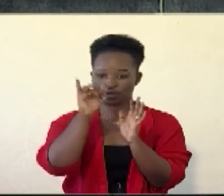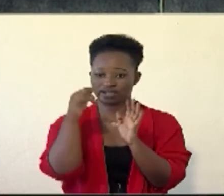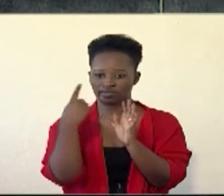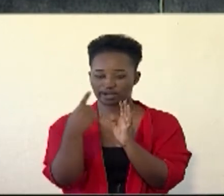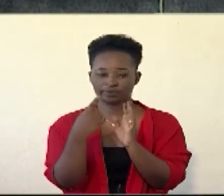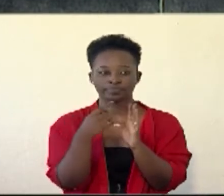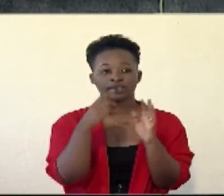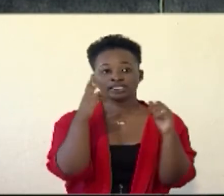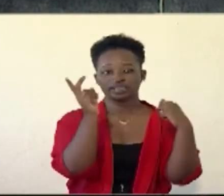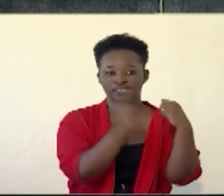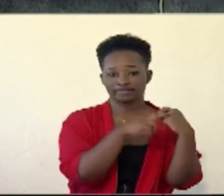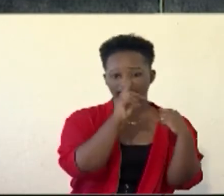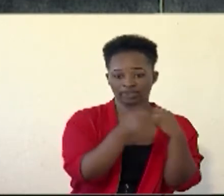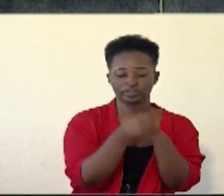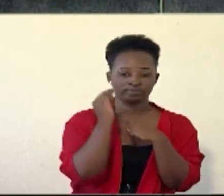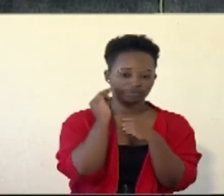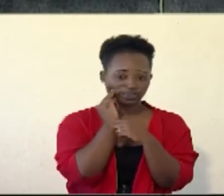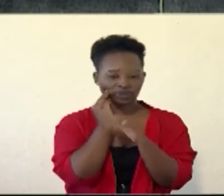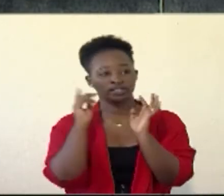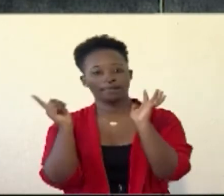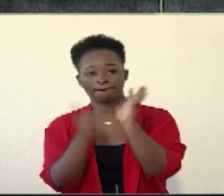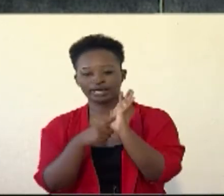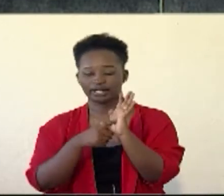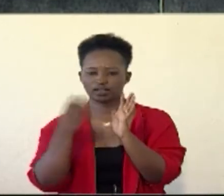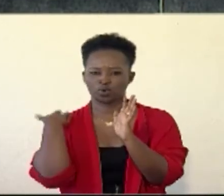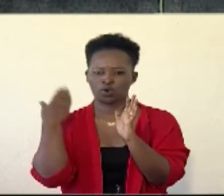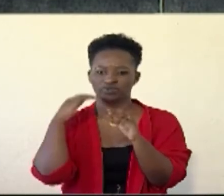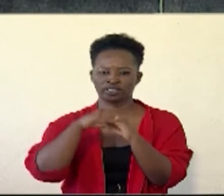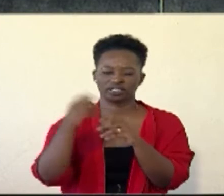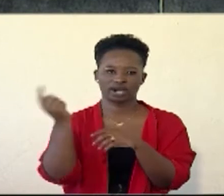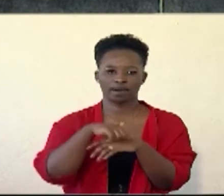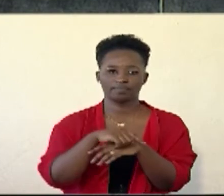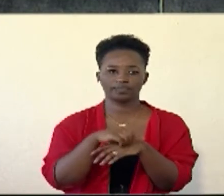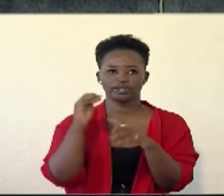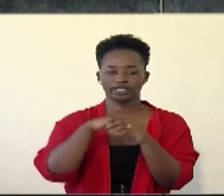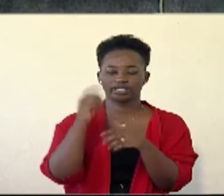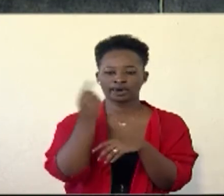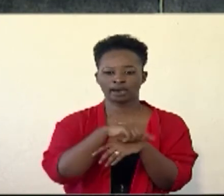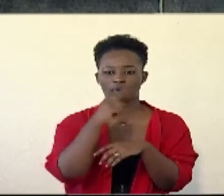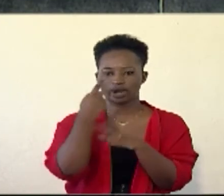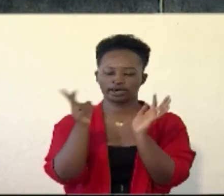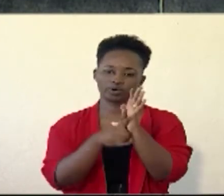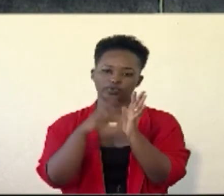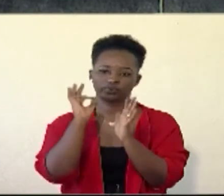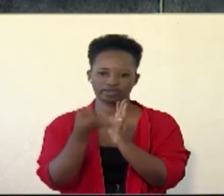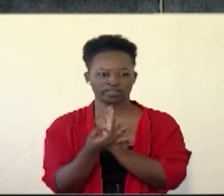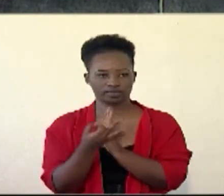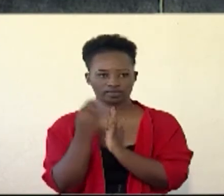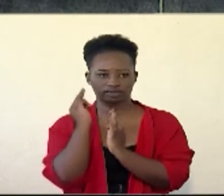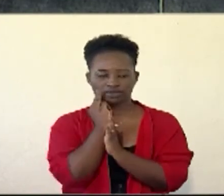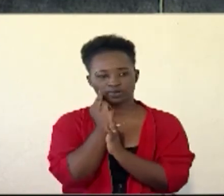7,000 million minus the old income, income 1, which is 3,000 million.